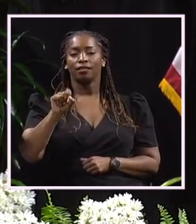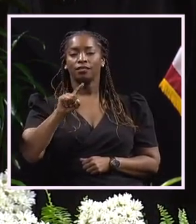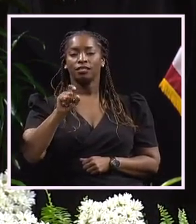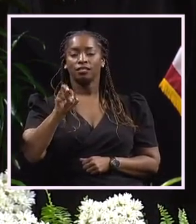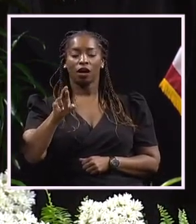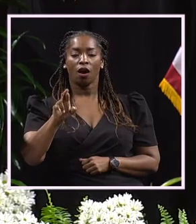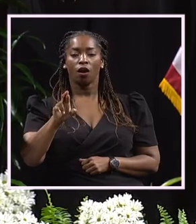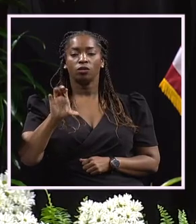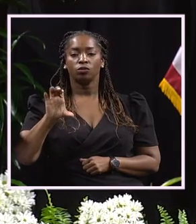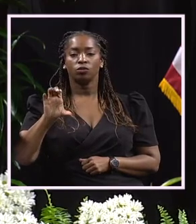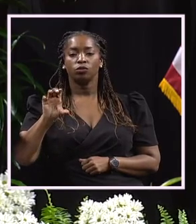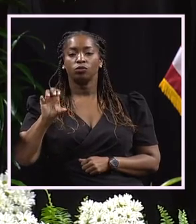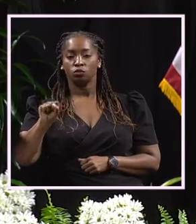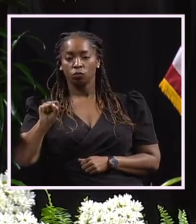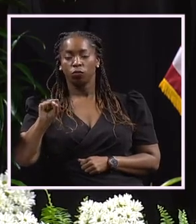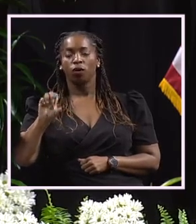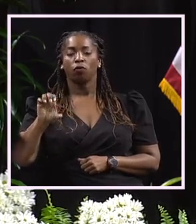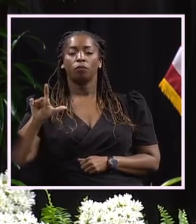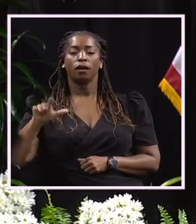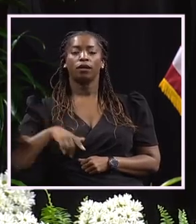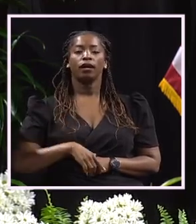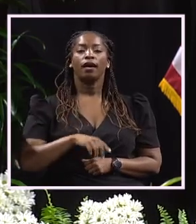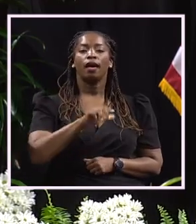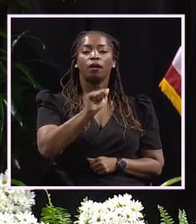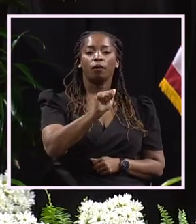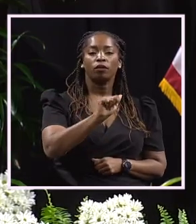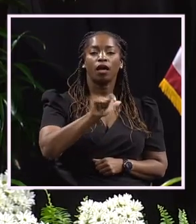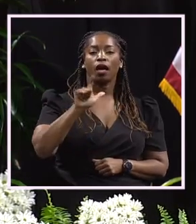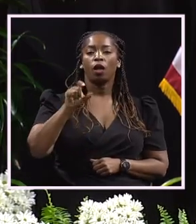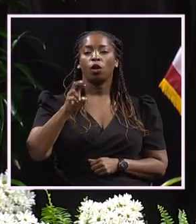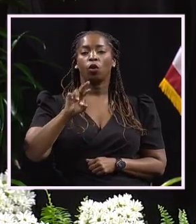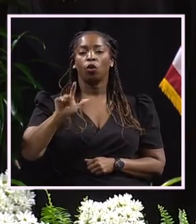Alberto Laurel, magna cum laude.